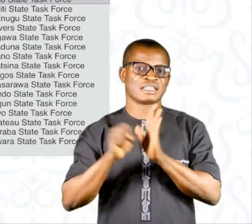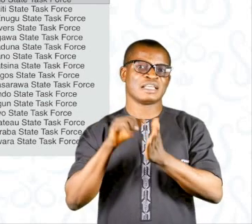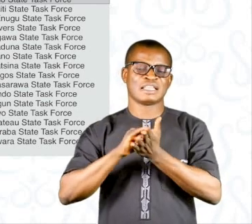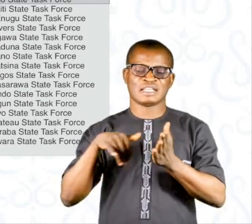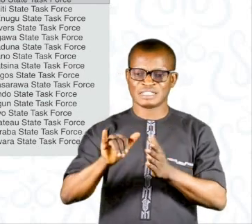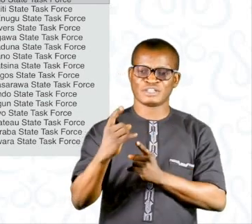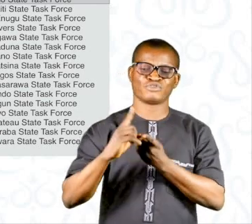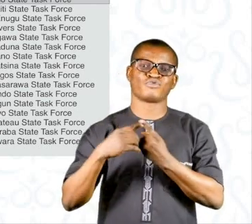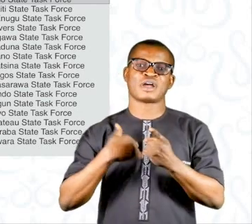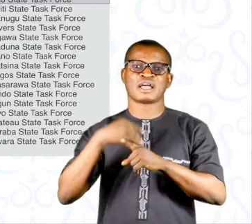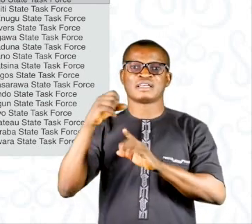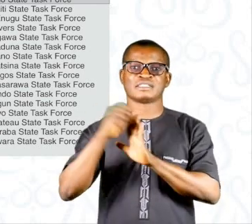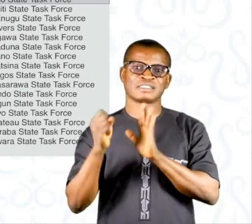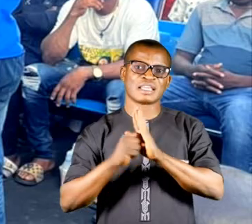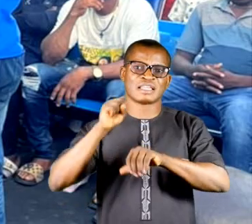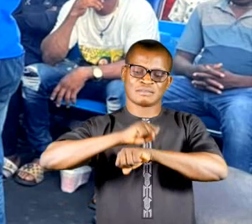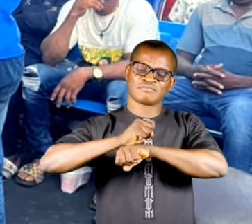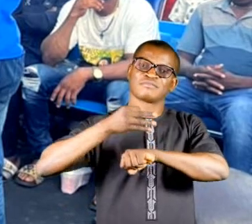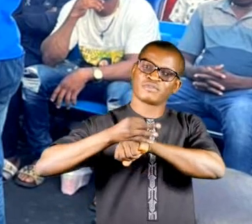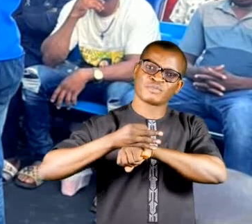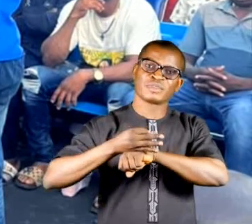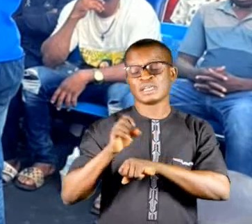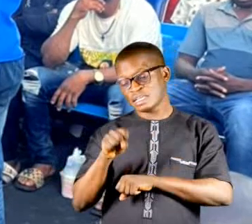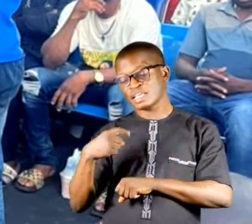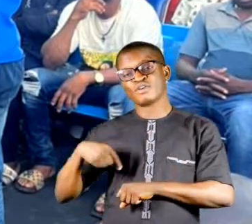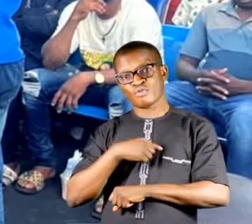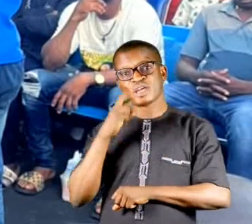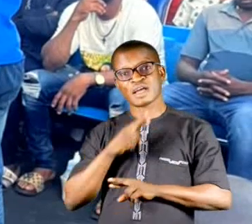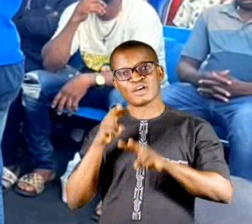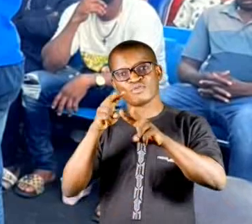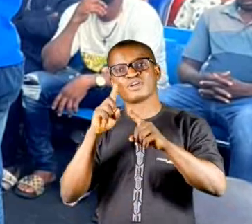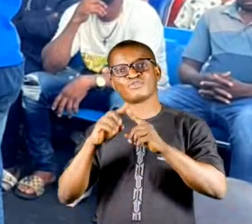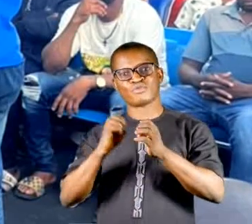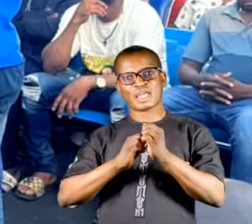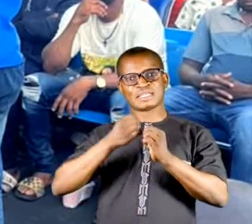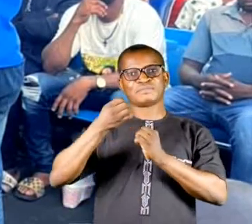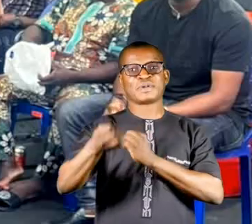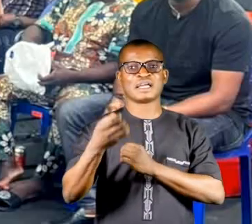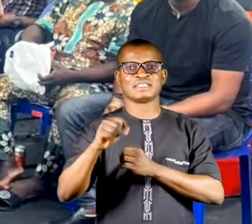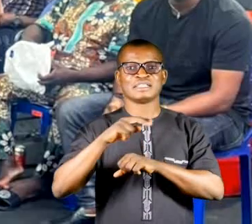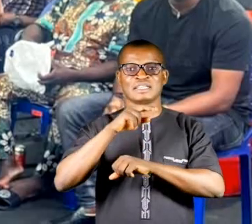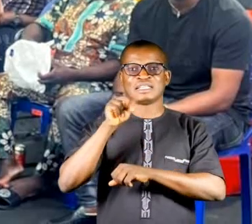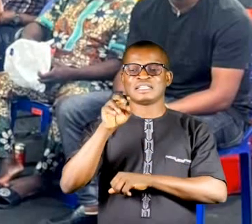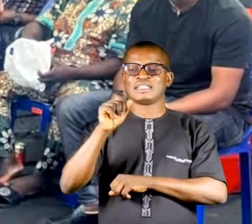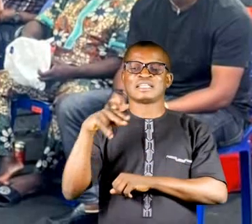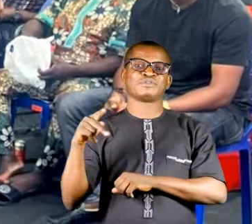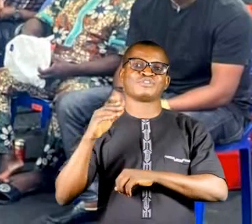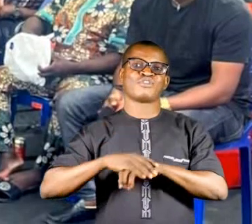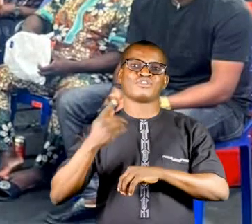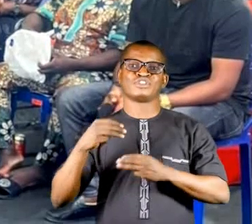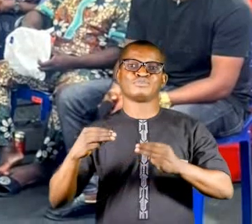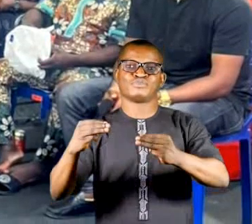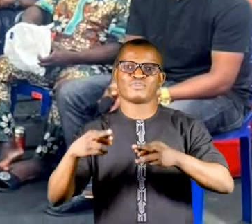have the state task force. Then of course we are looking to expand the NAPTIP On The Move